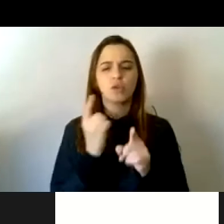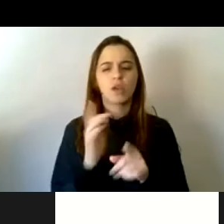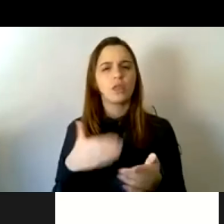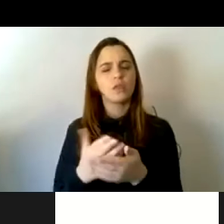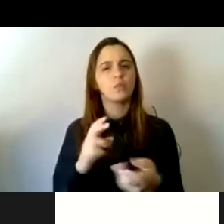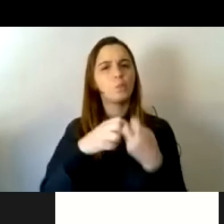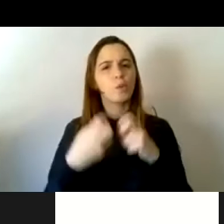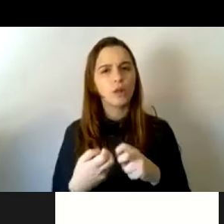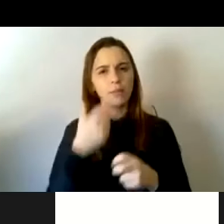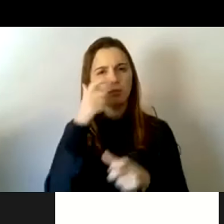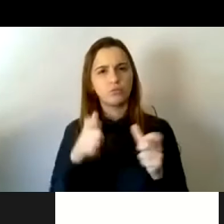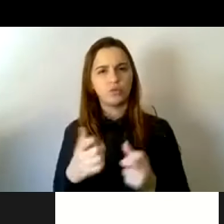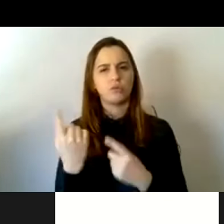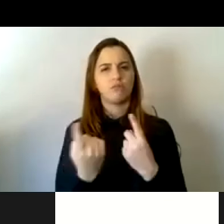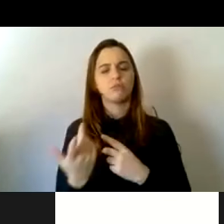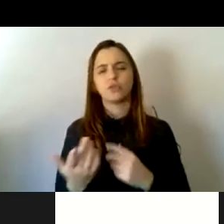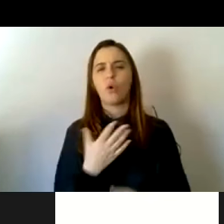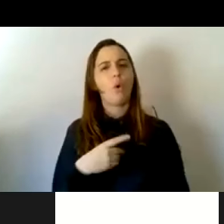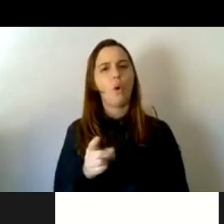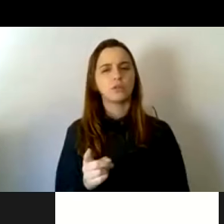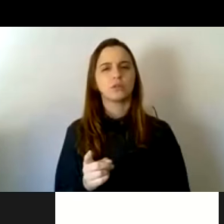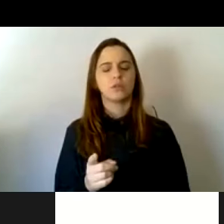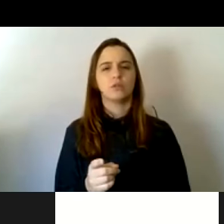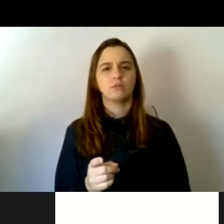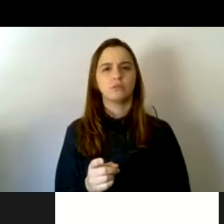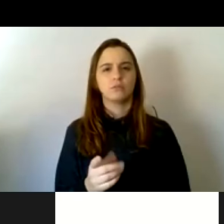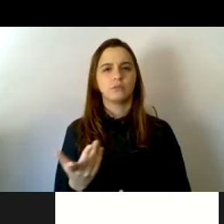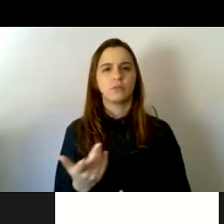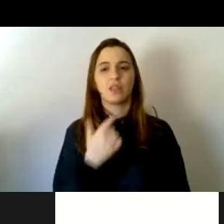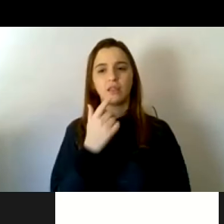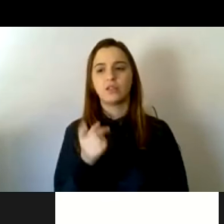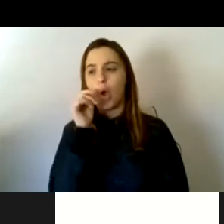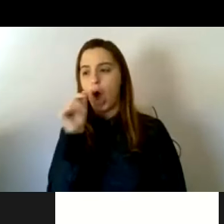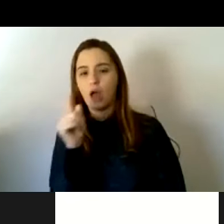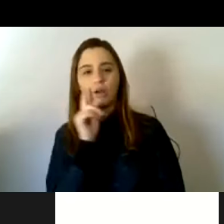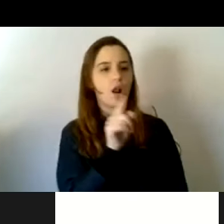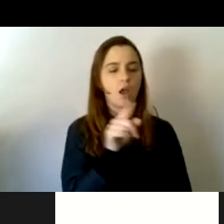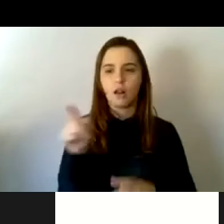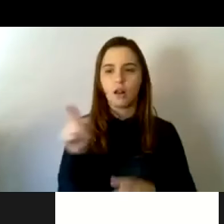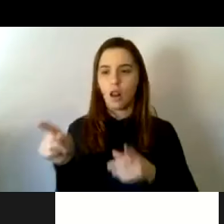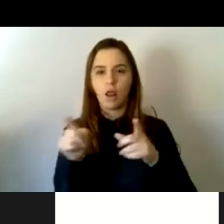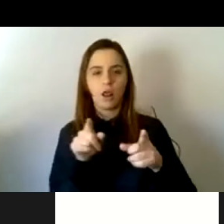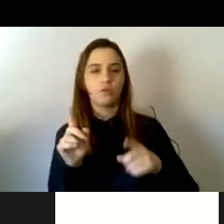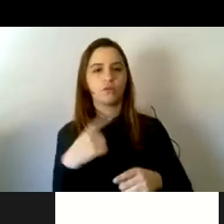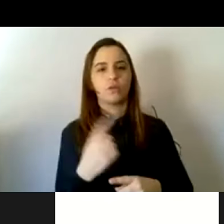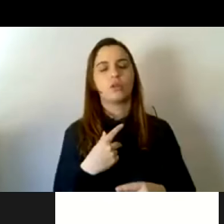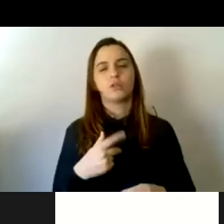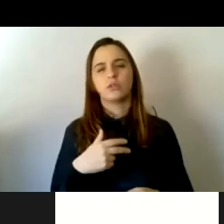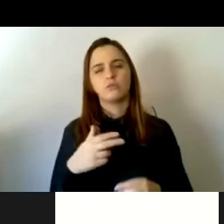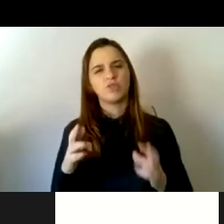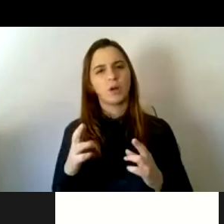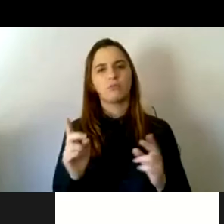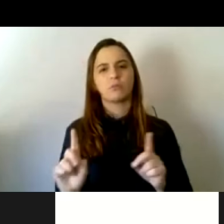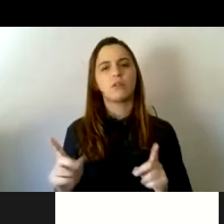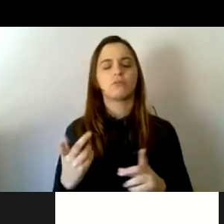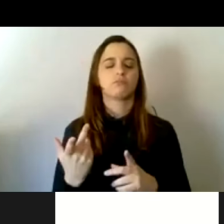would not like to be addressed he or she, or not the he or she that we expect, and so on.